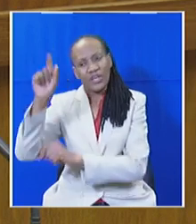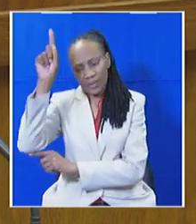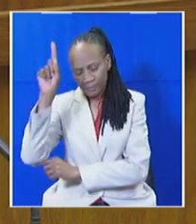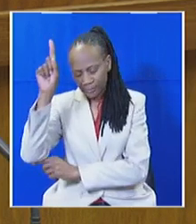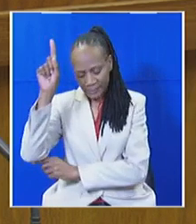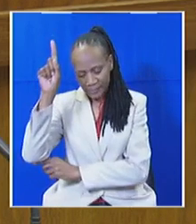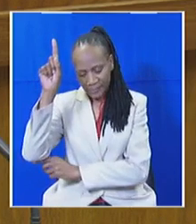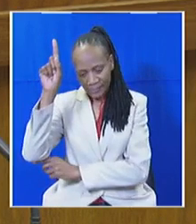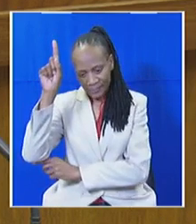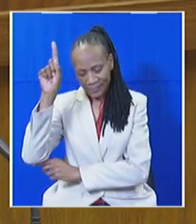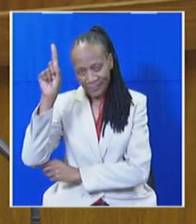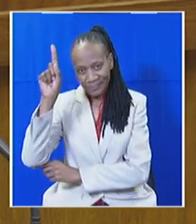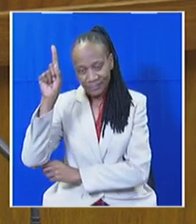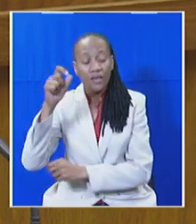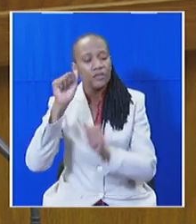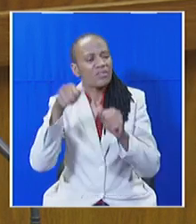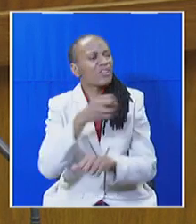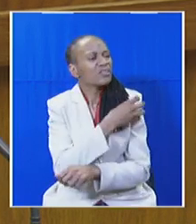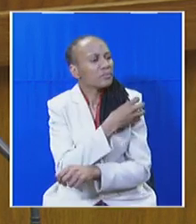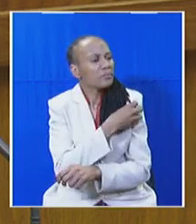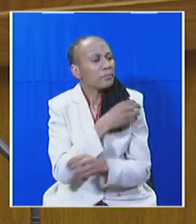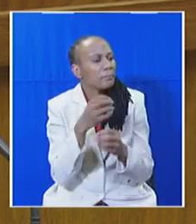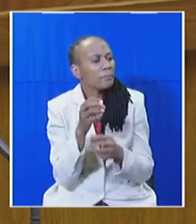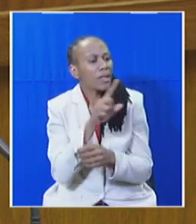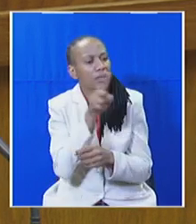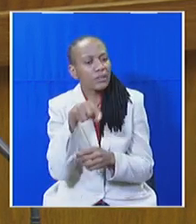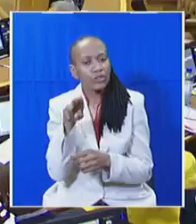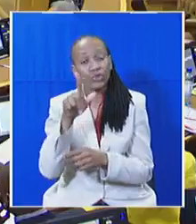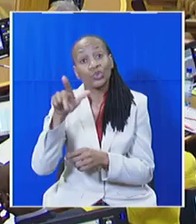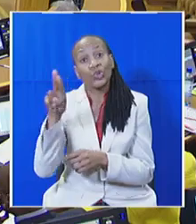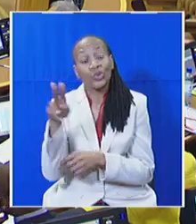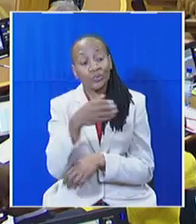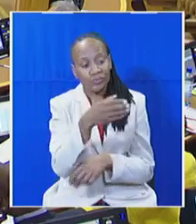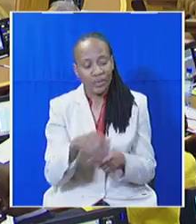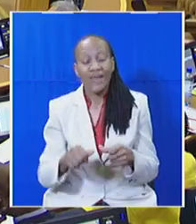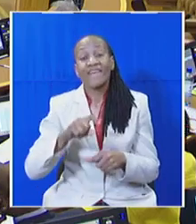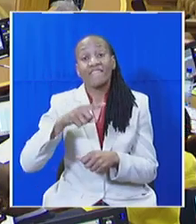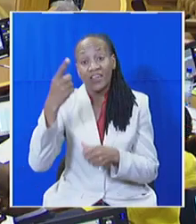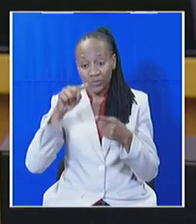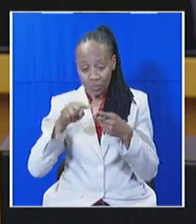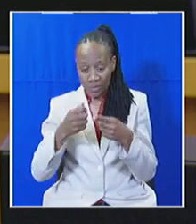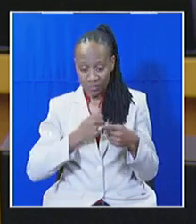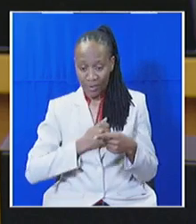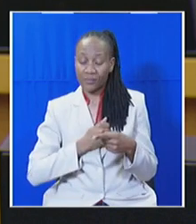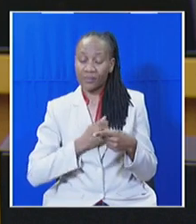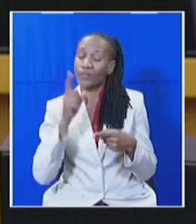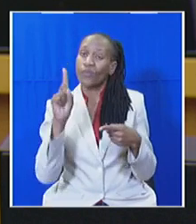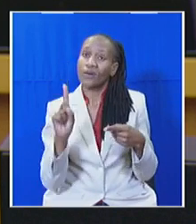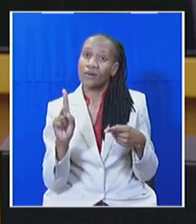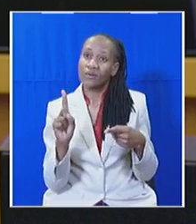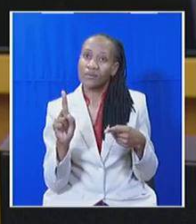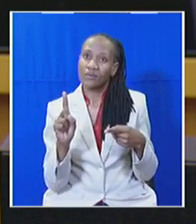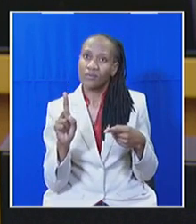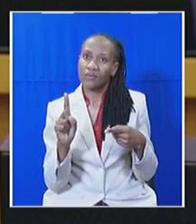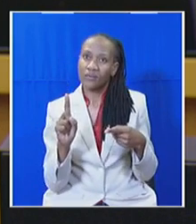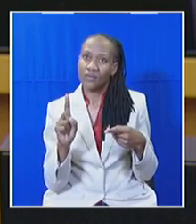Honorable Minister Zulu. Well, the first point of order, Chair, is that not very long